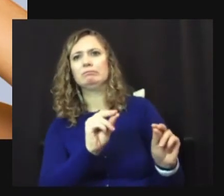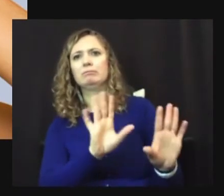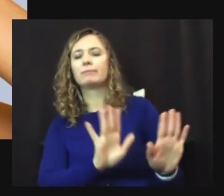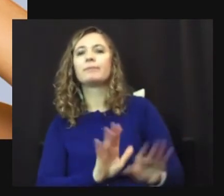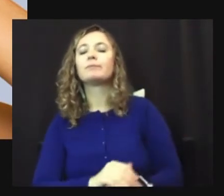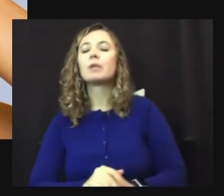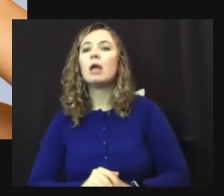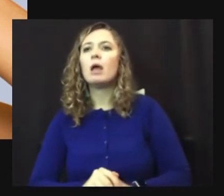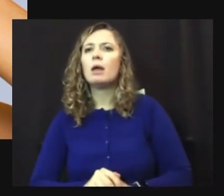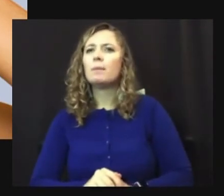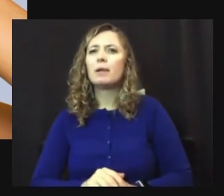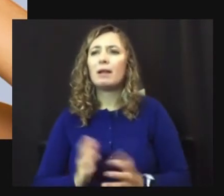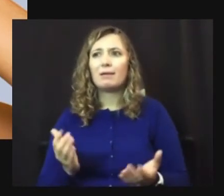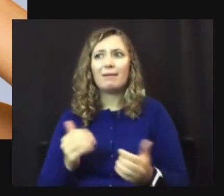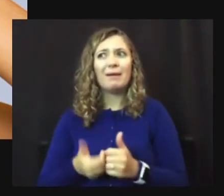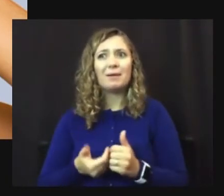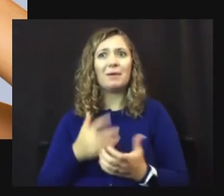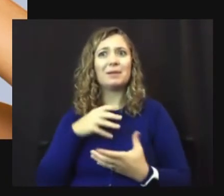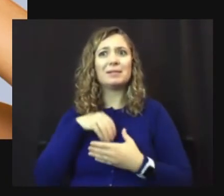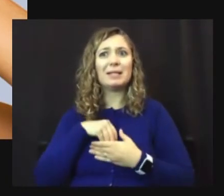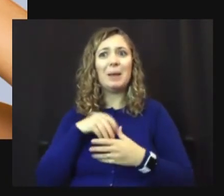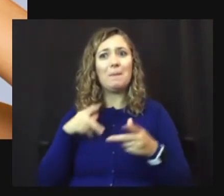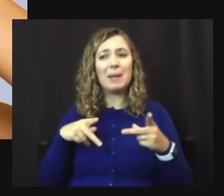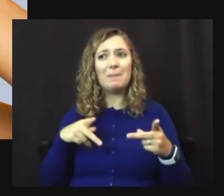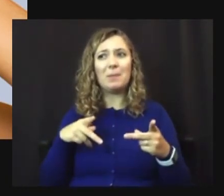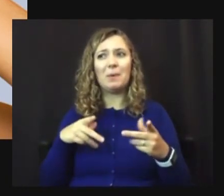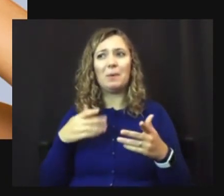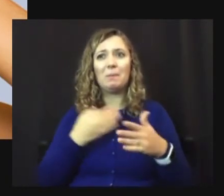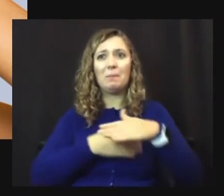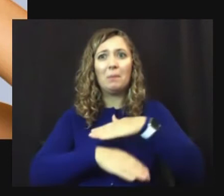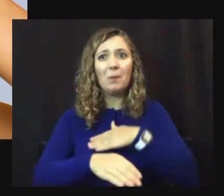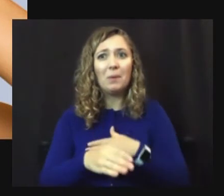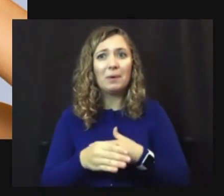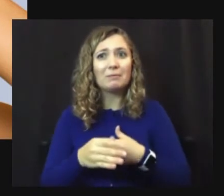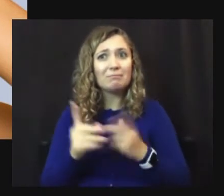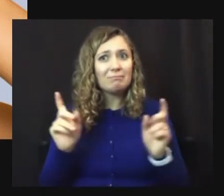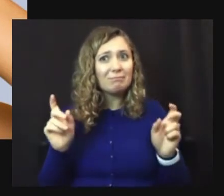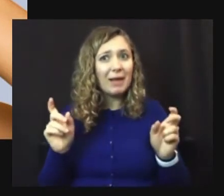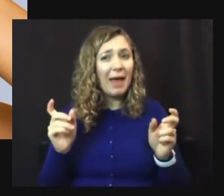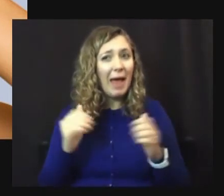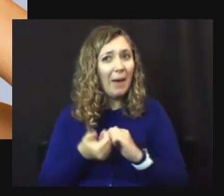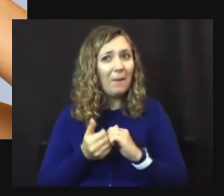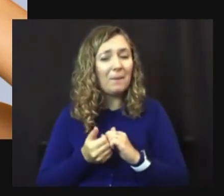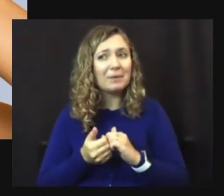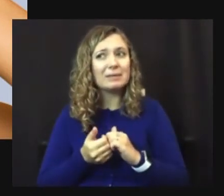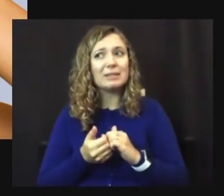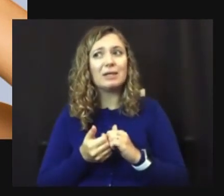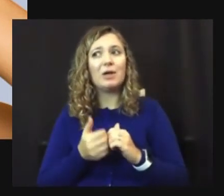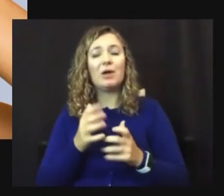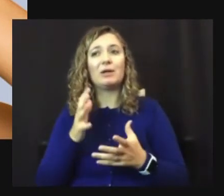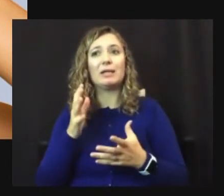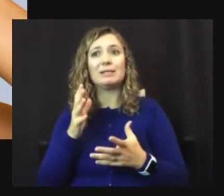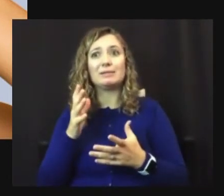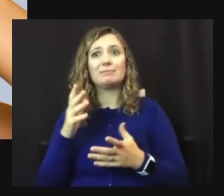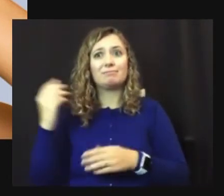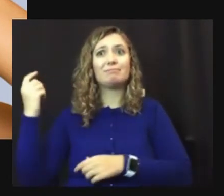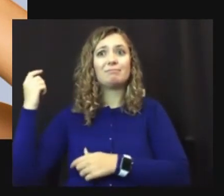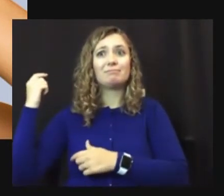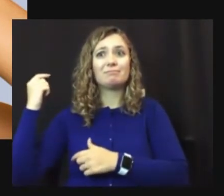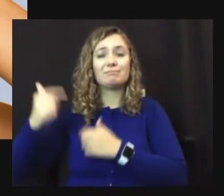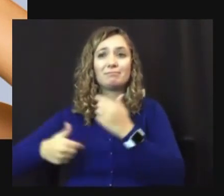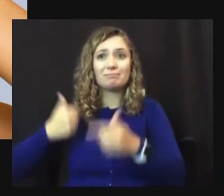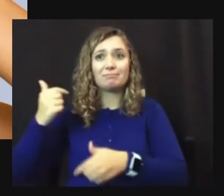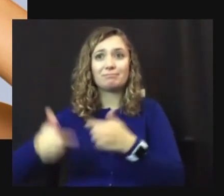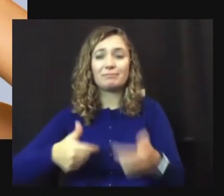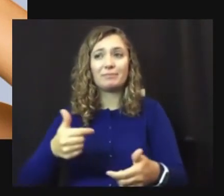autistic people got here? Autistic people have sex because that's an inherited thing. And that's why I have children, or I have